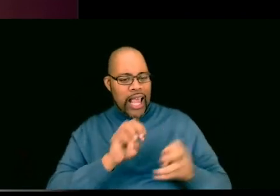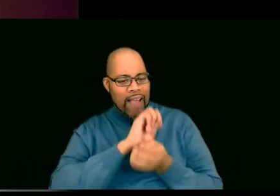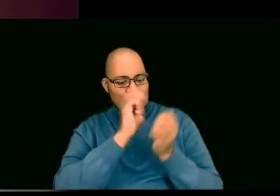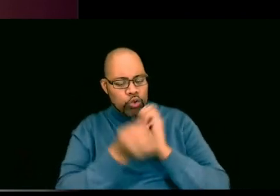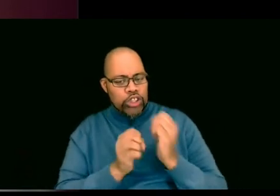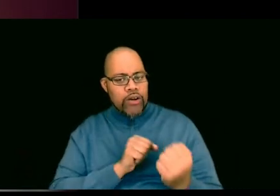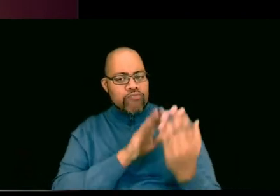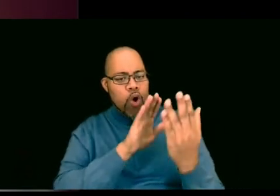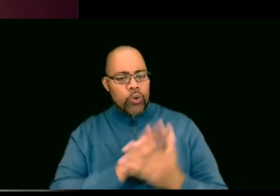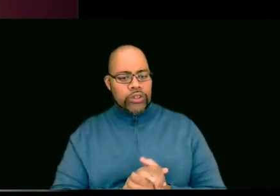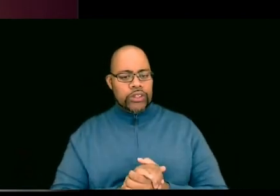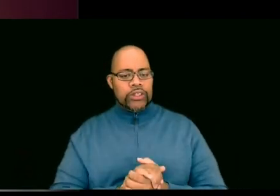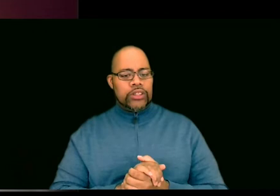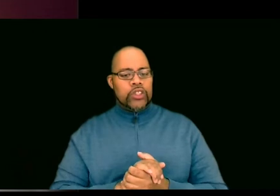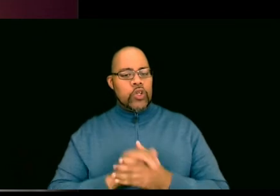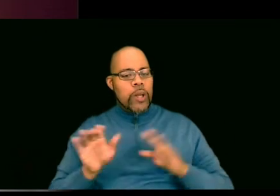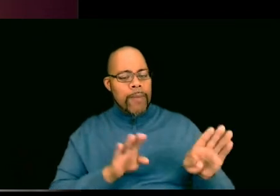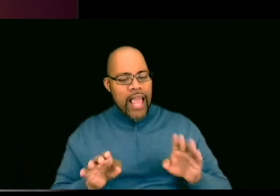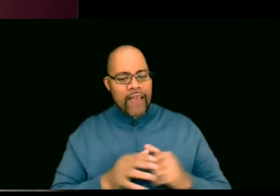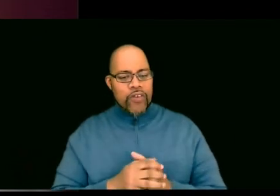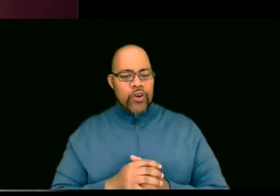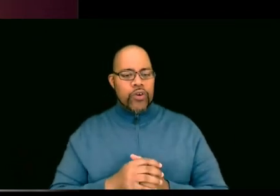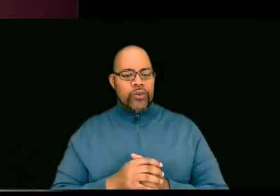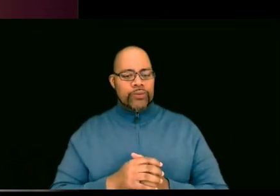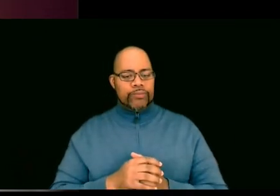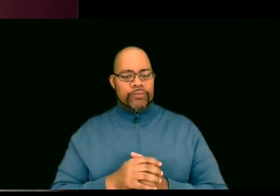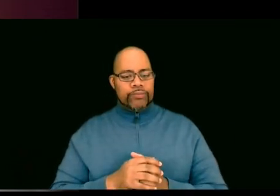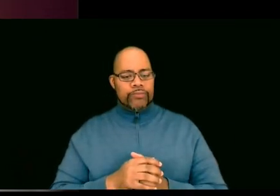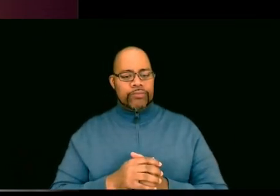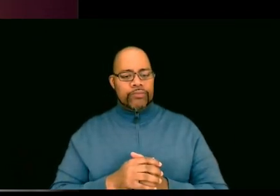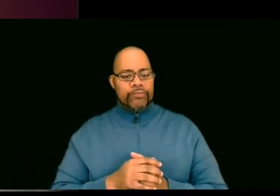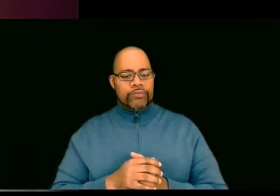an evolutionary approach to behavior,